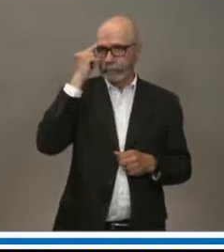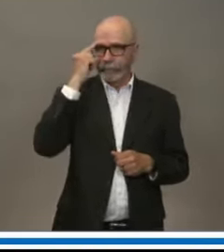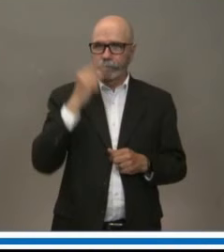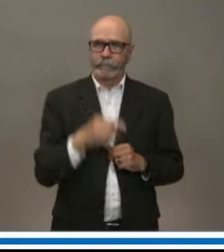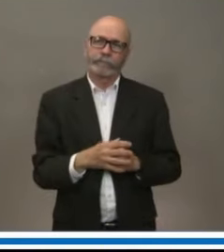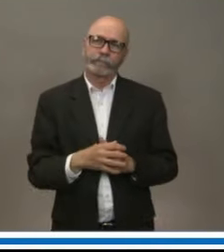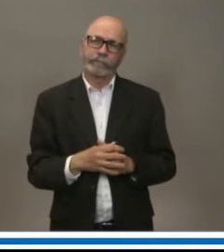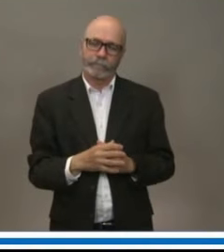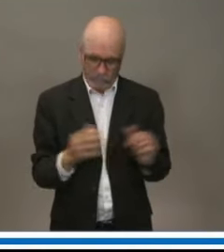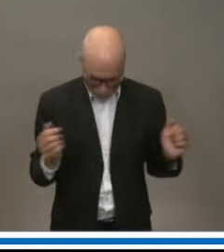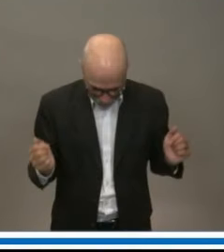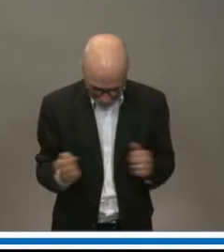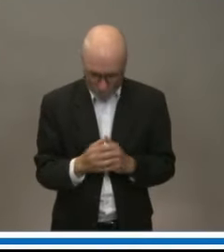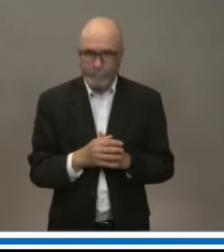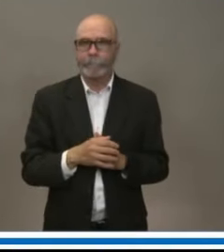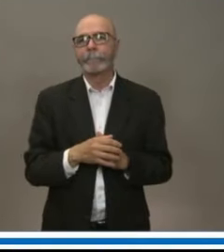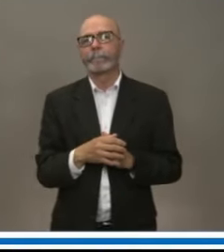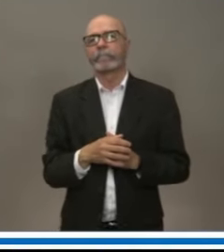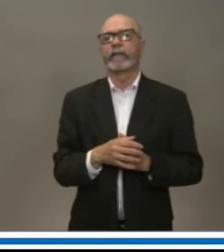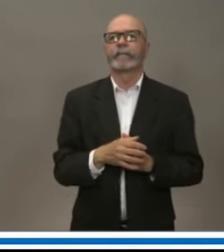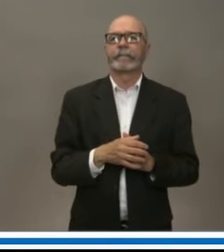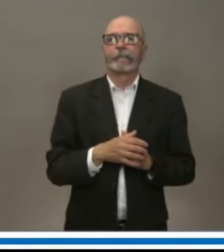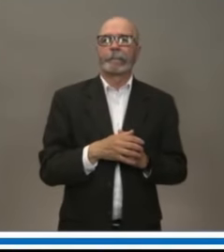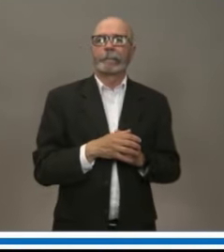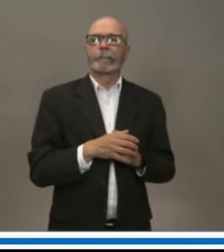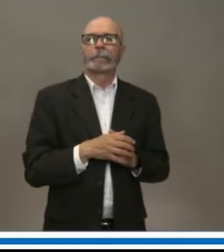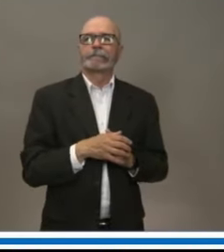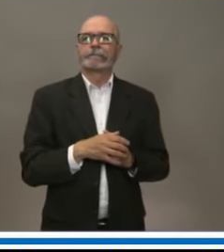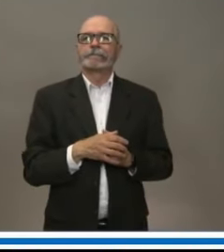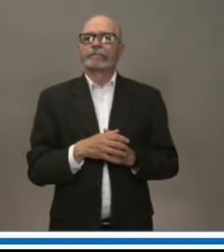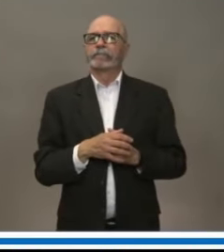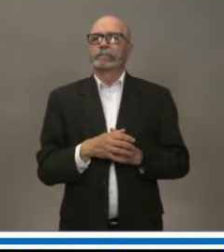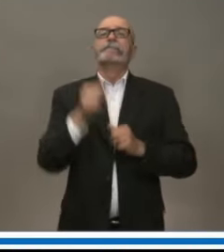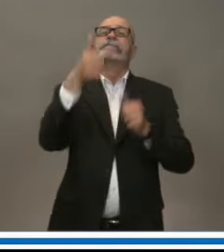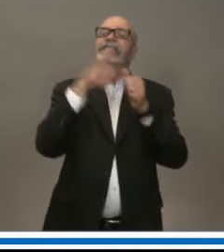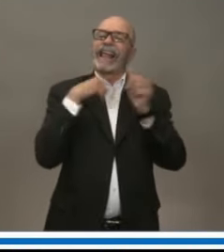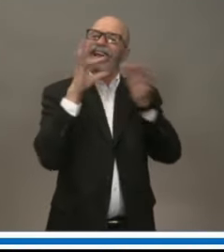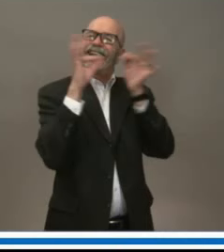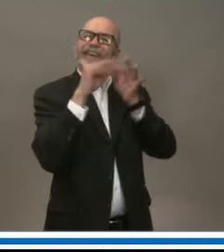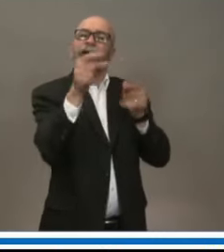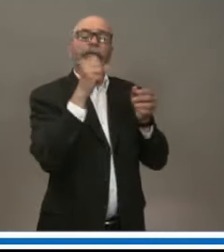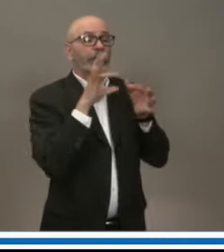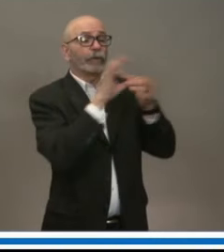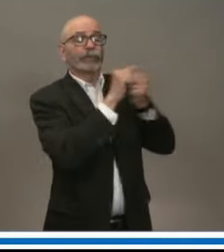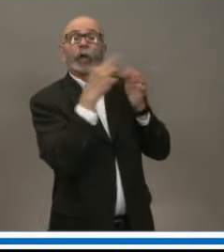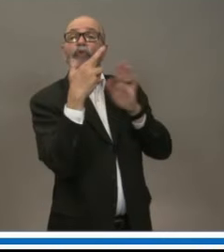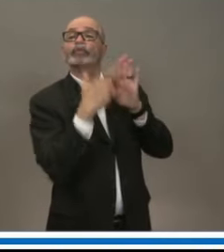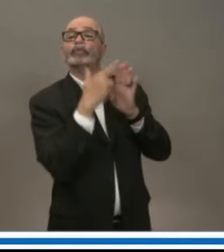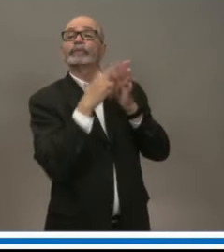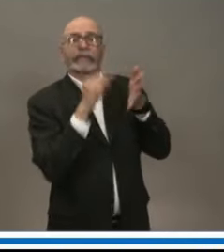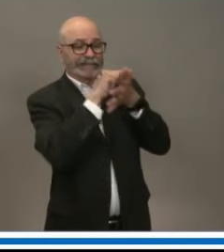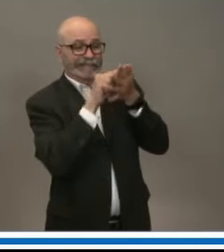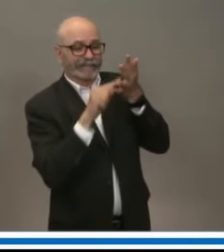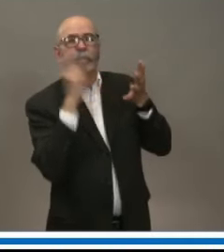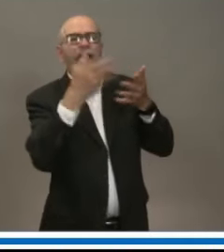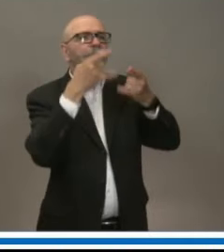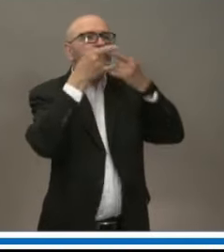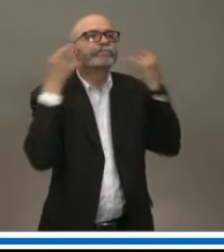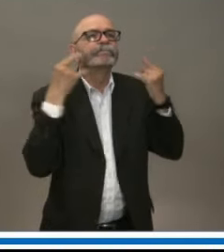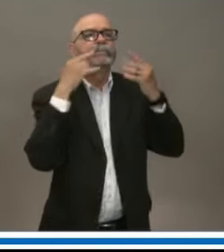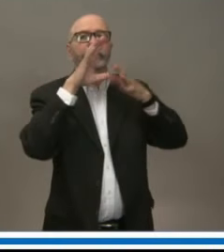on protocol that are asked for equipment protection. So I want to know,